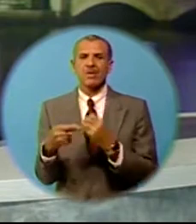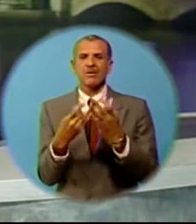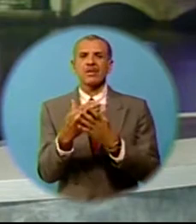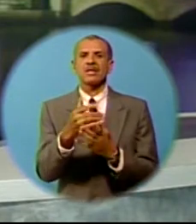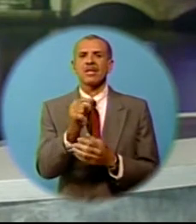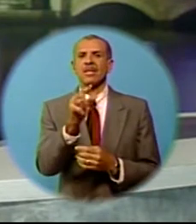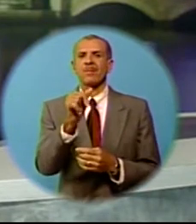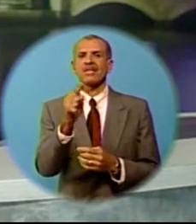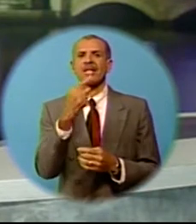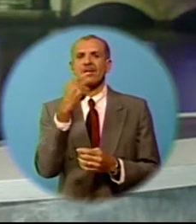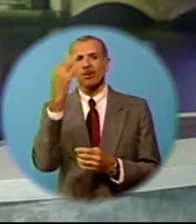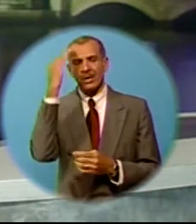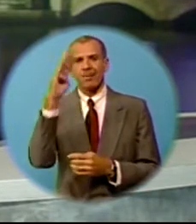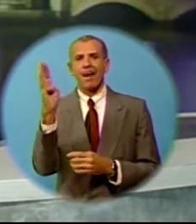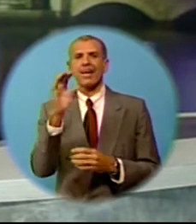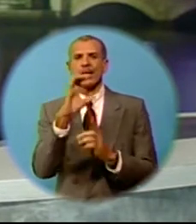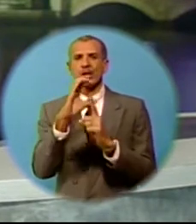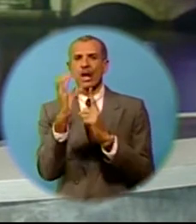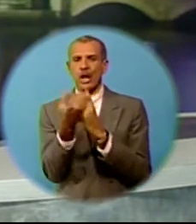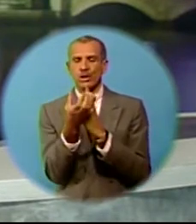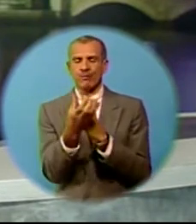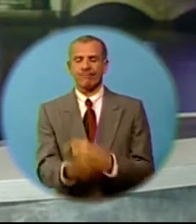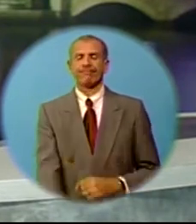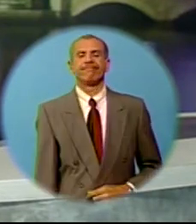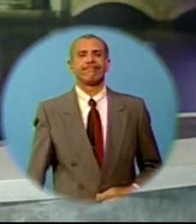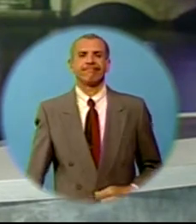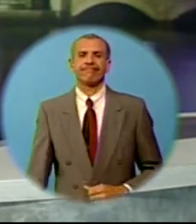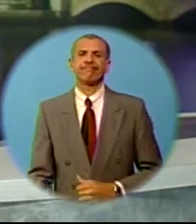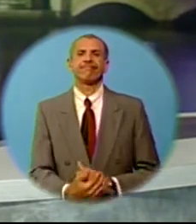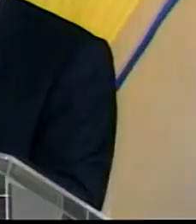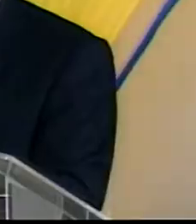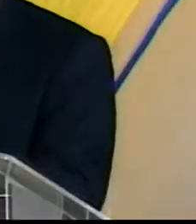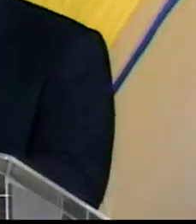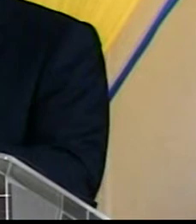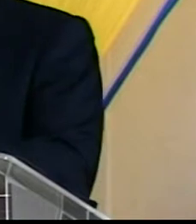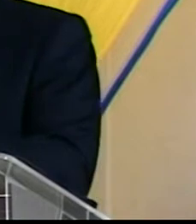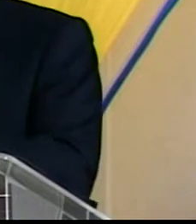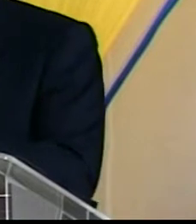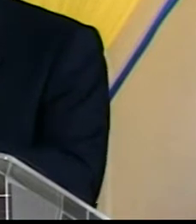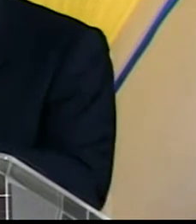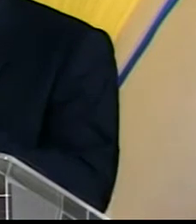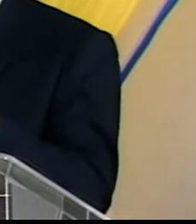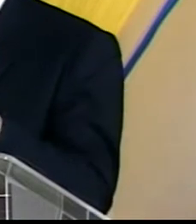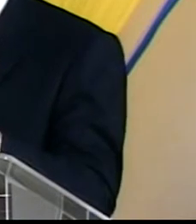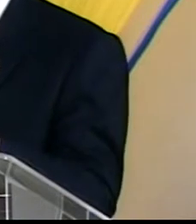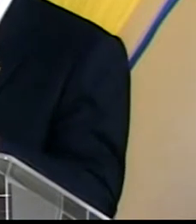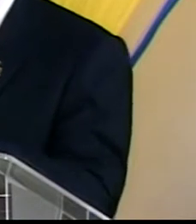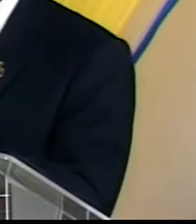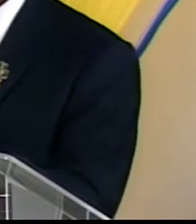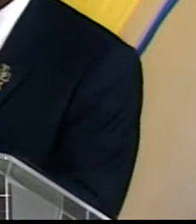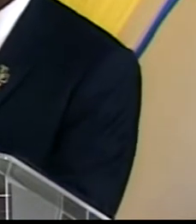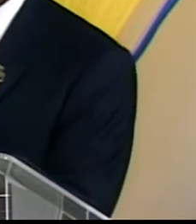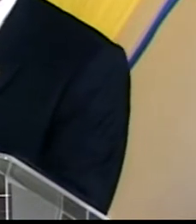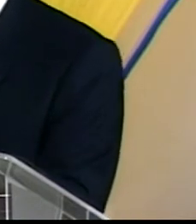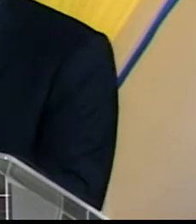tapestry known as Barbadian culture. The fact that we all live here,